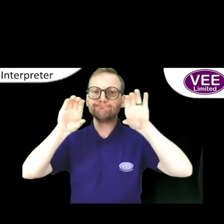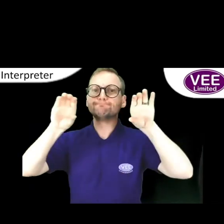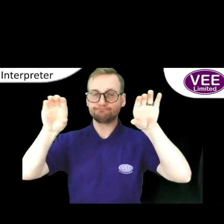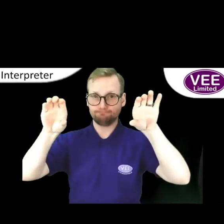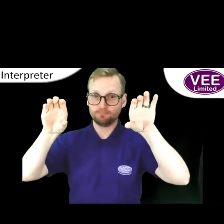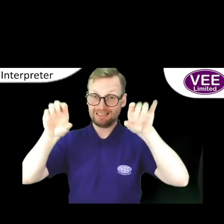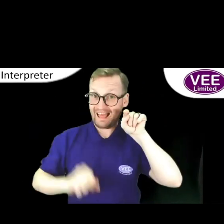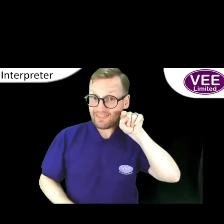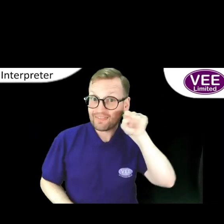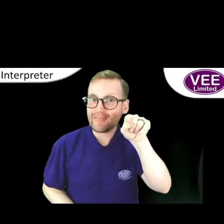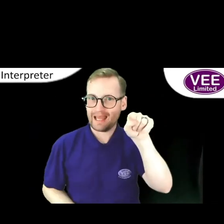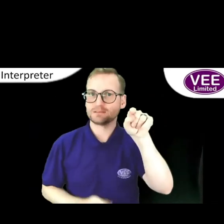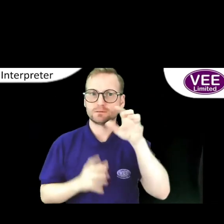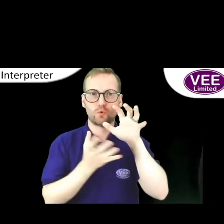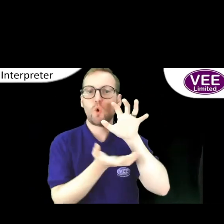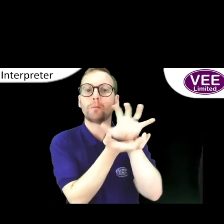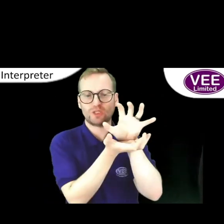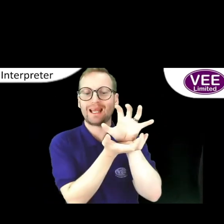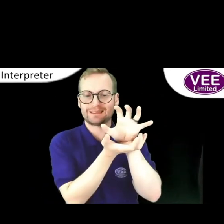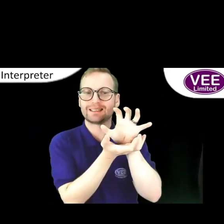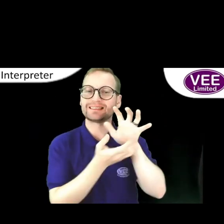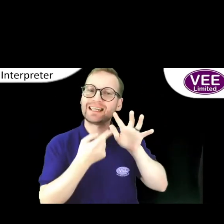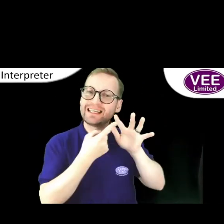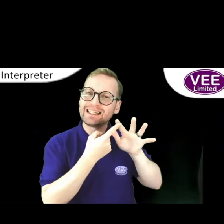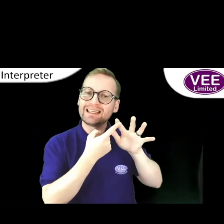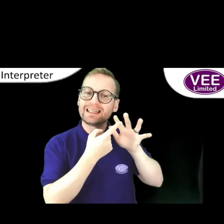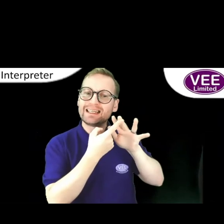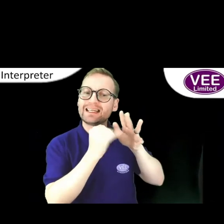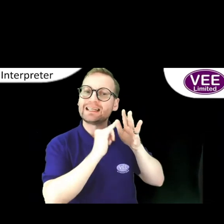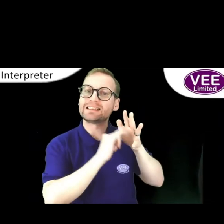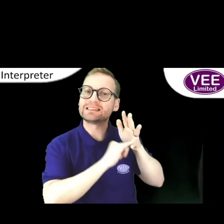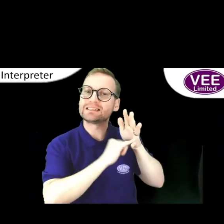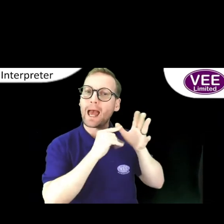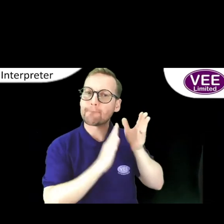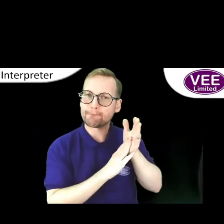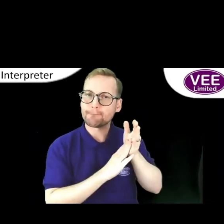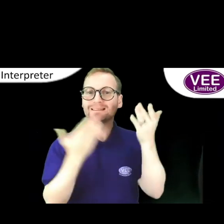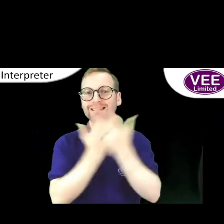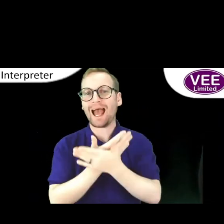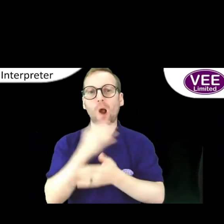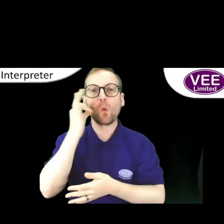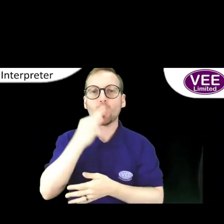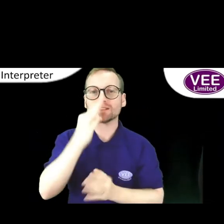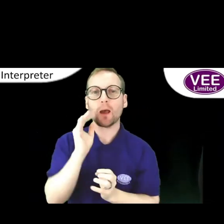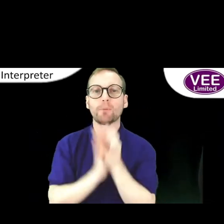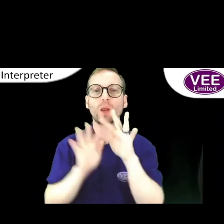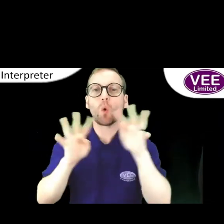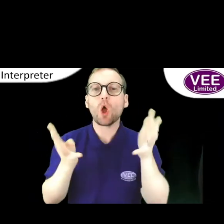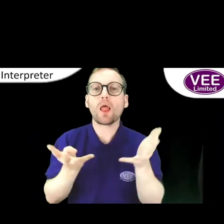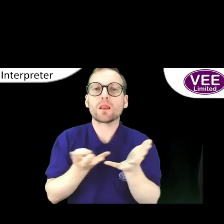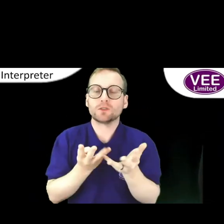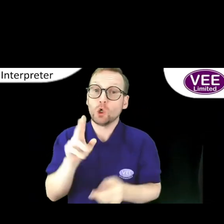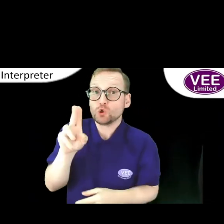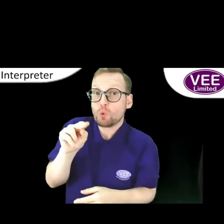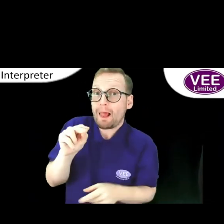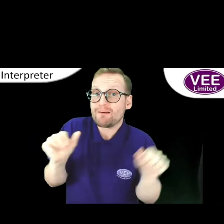Complementing this poignant object is Issam Kurbaj's series Dark Water Burning World, 12 miniature